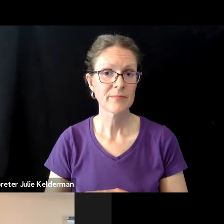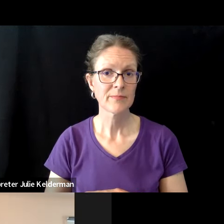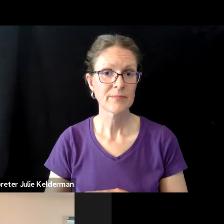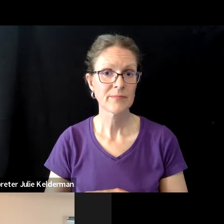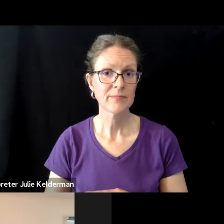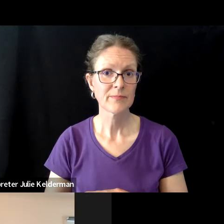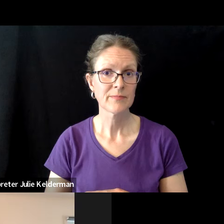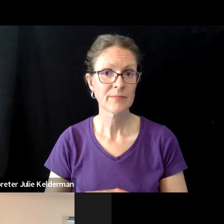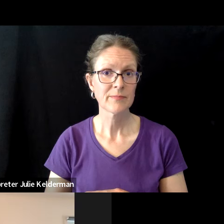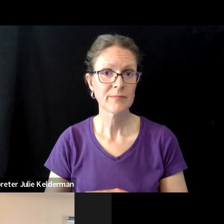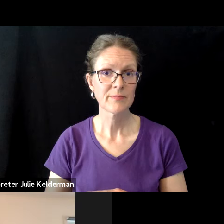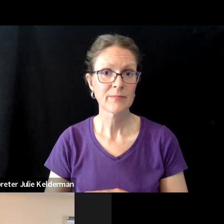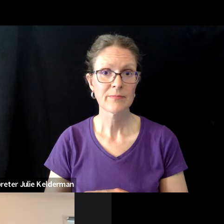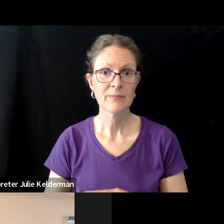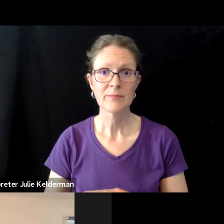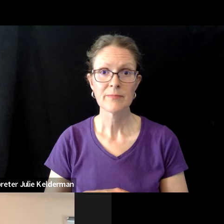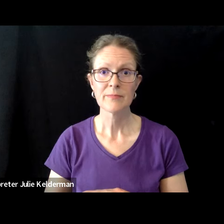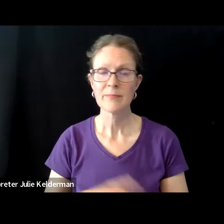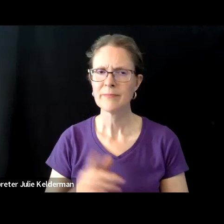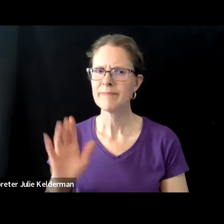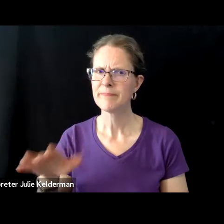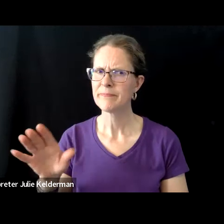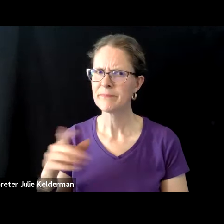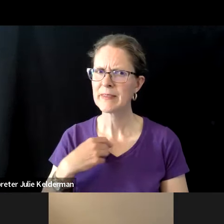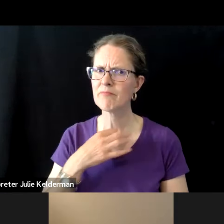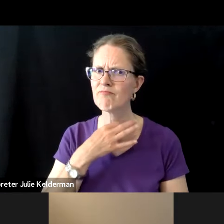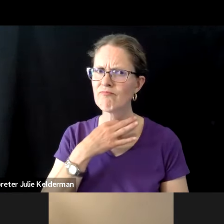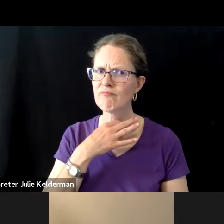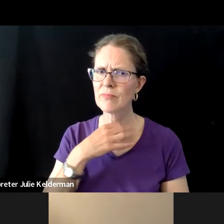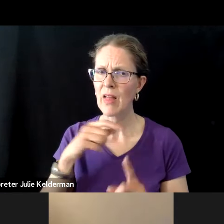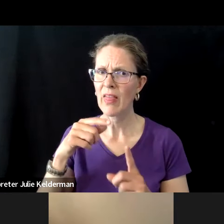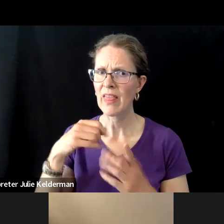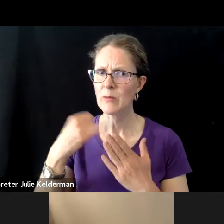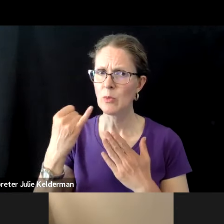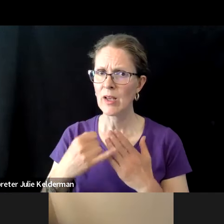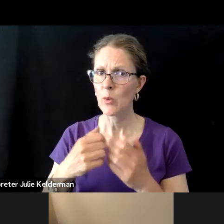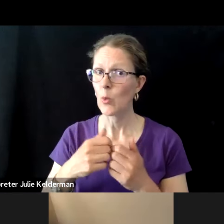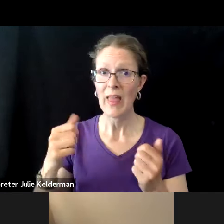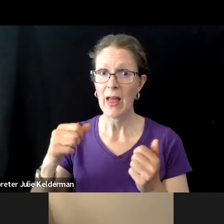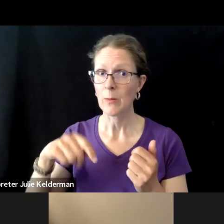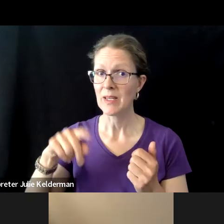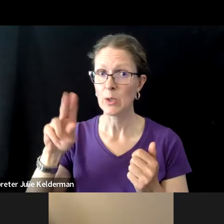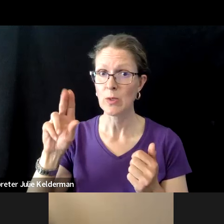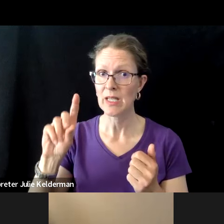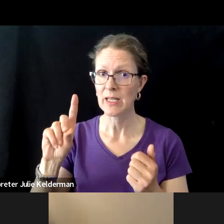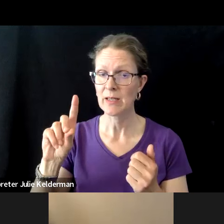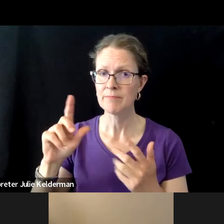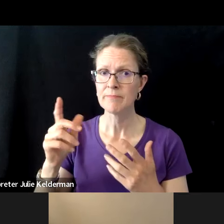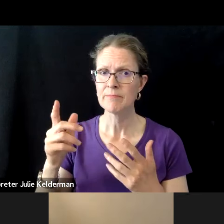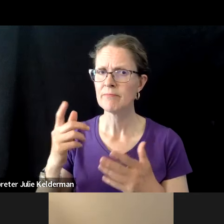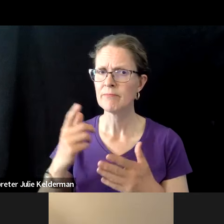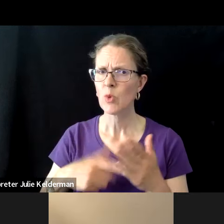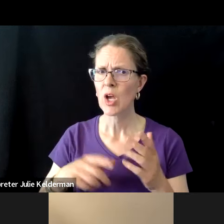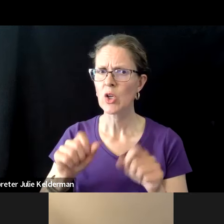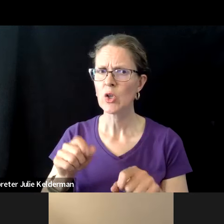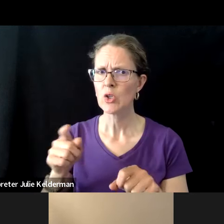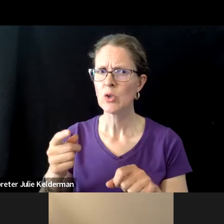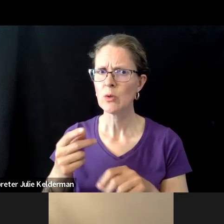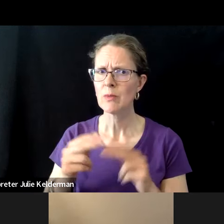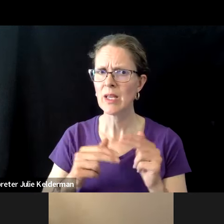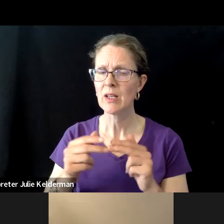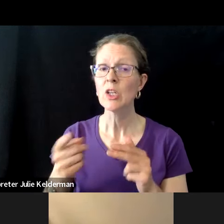I am curious, this project, without a PUD, what could you build? Like, you're asking for